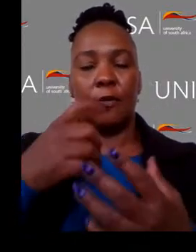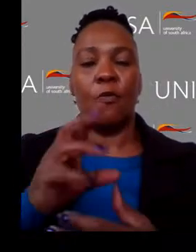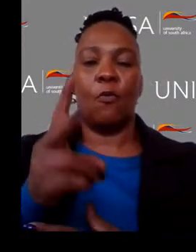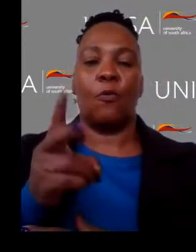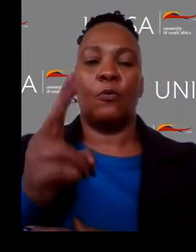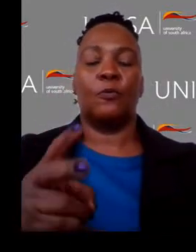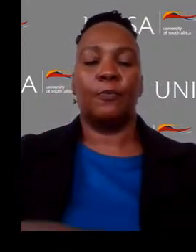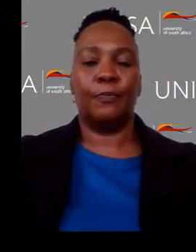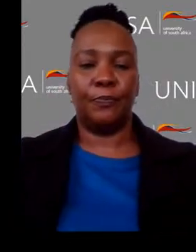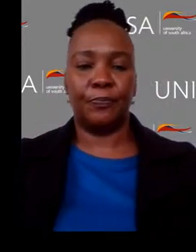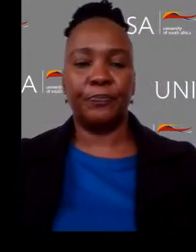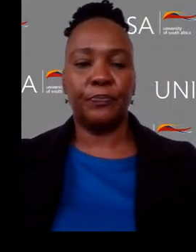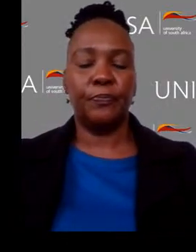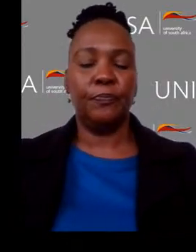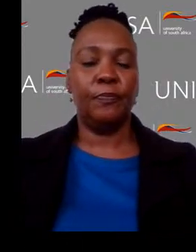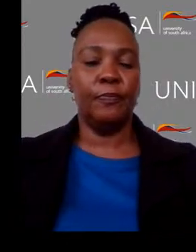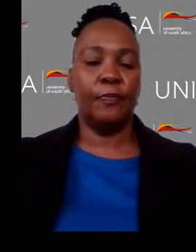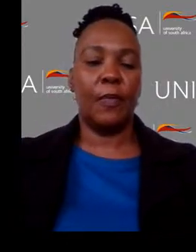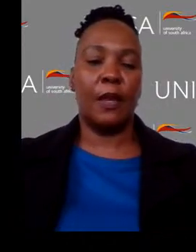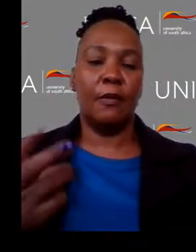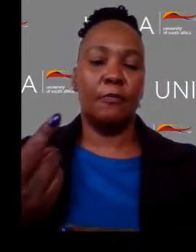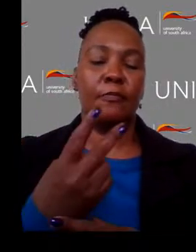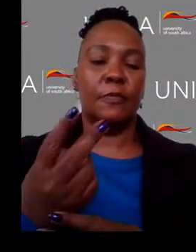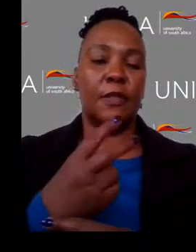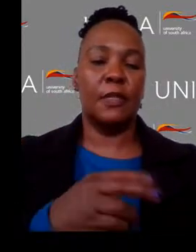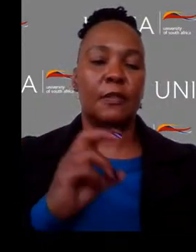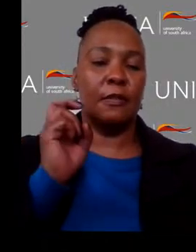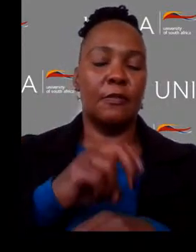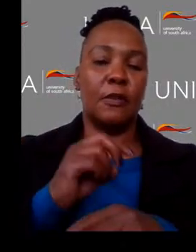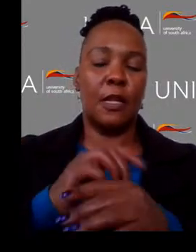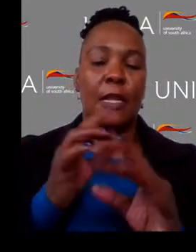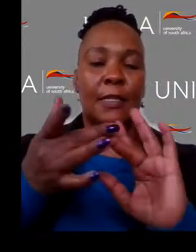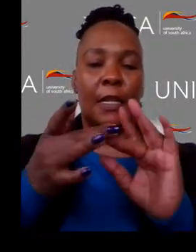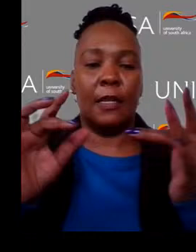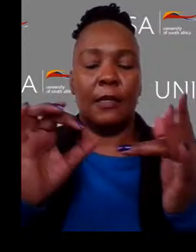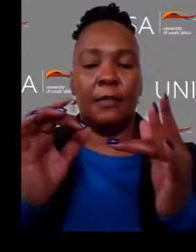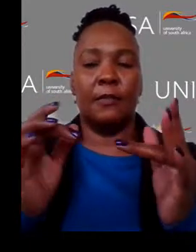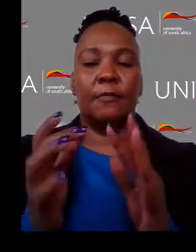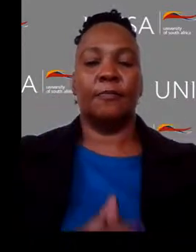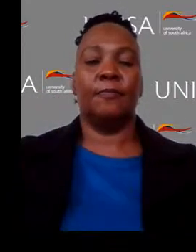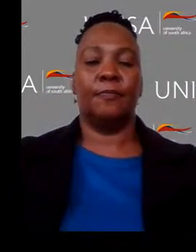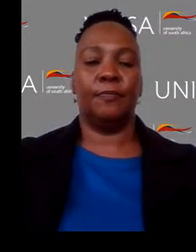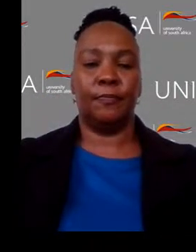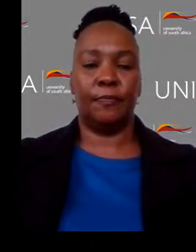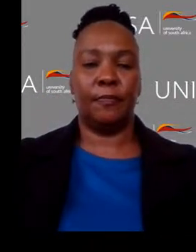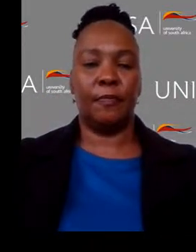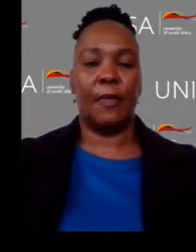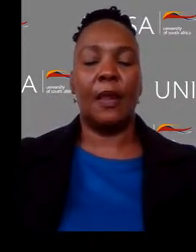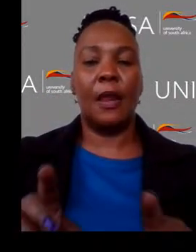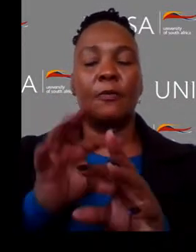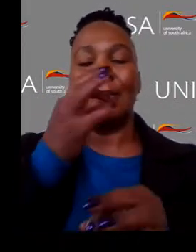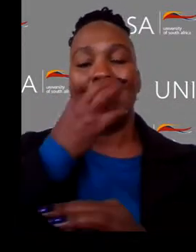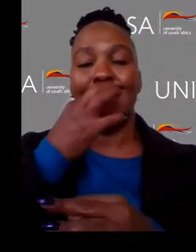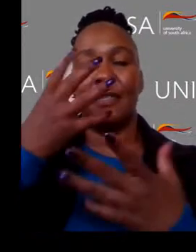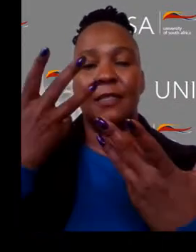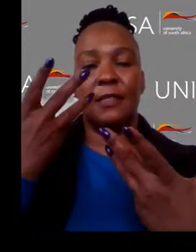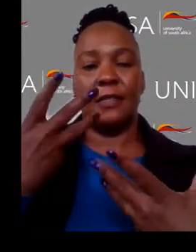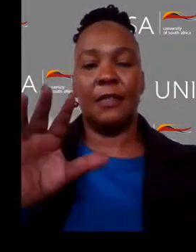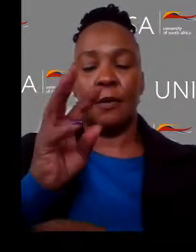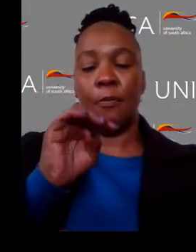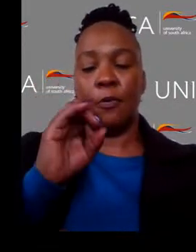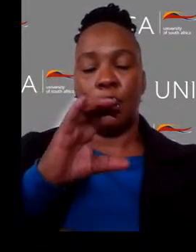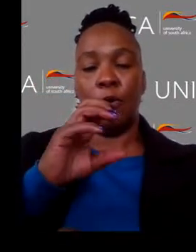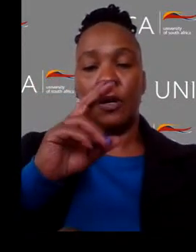And then for both, you will need internet connectivity. As we mentioned, go do the mock exams. They